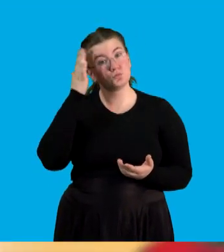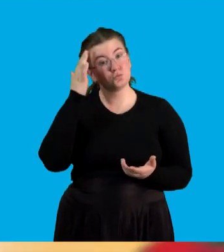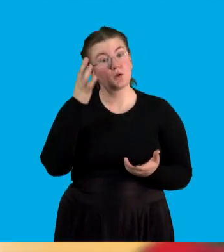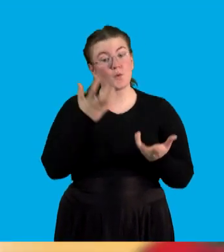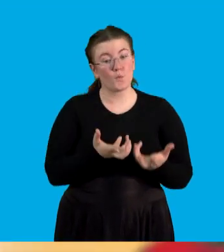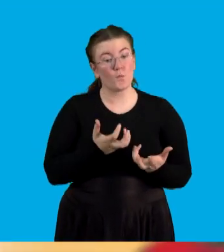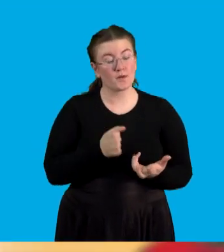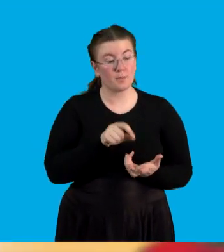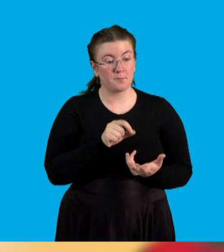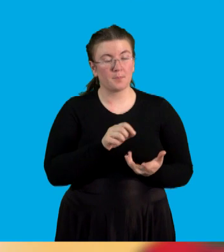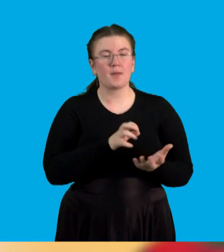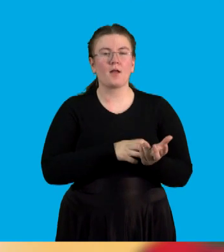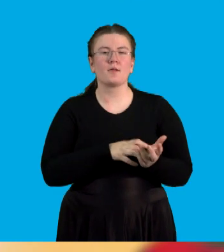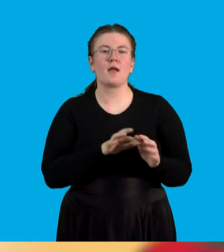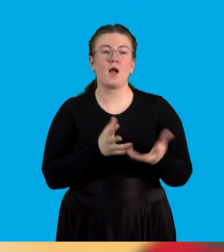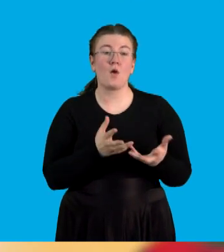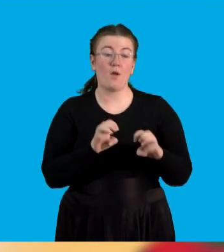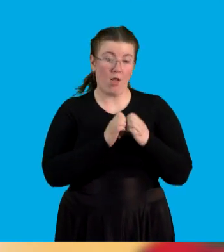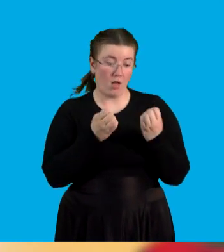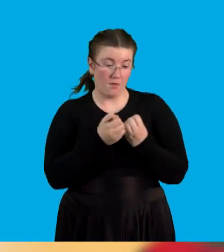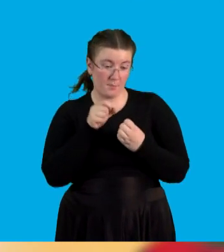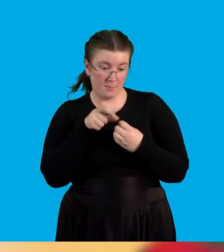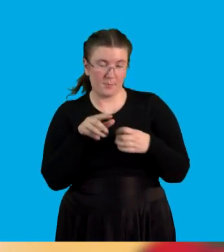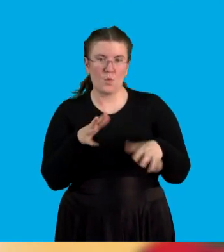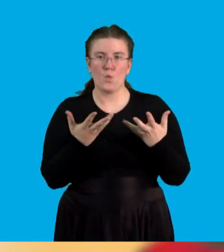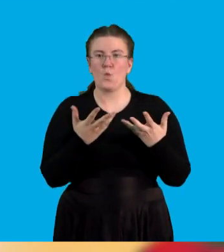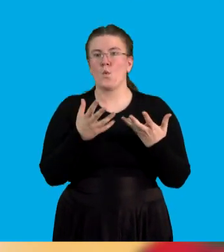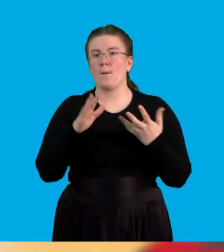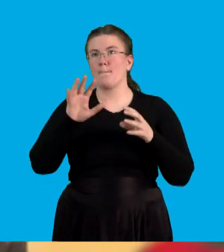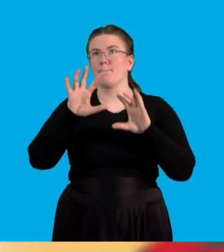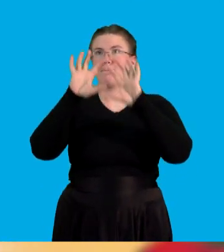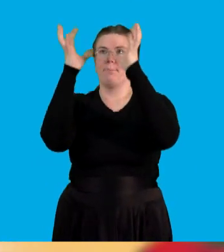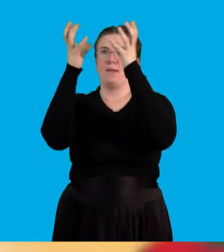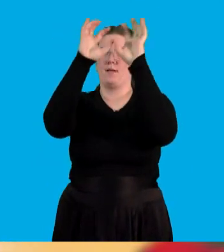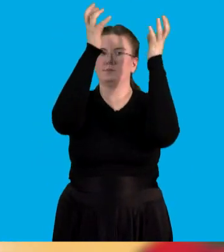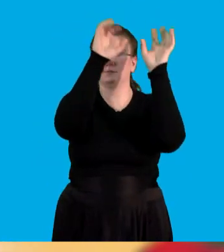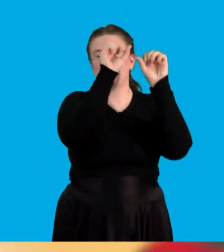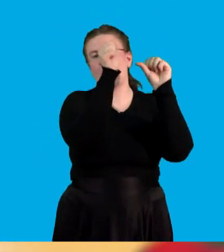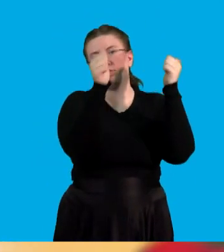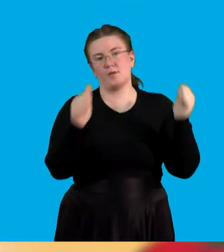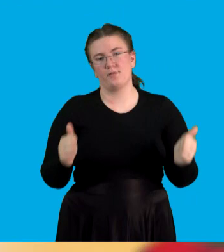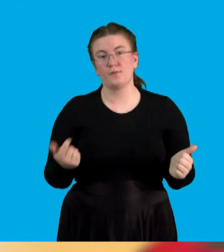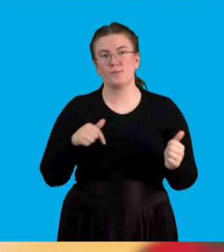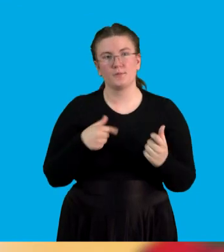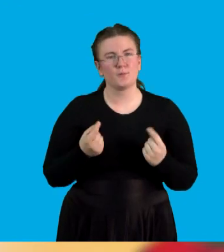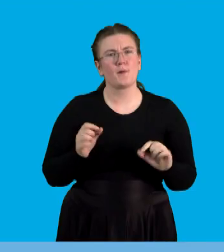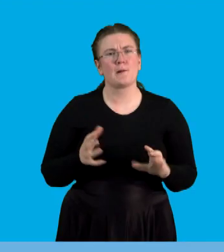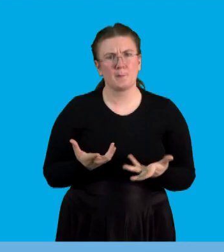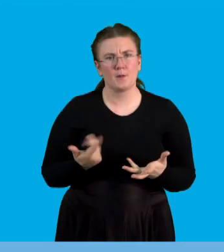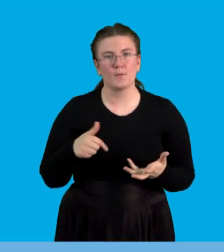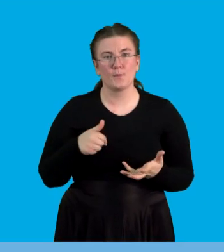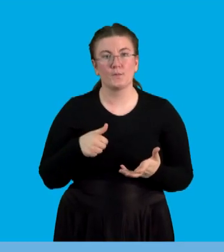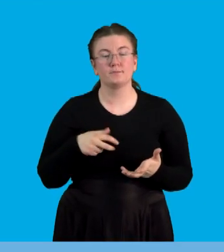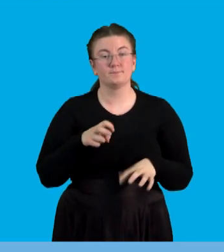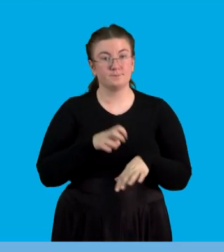to calculate the weight of an object if it's here on Earth or in a different planet. So for us to be able to do that, we need